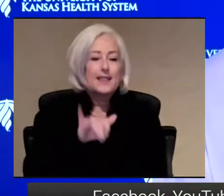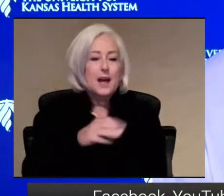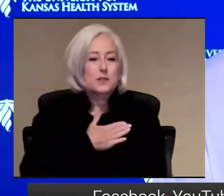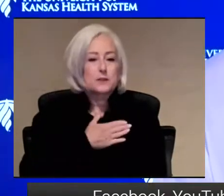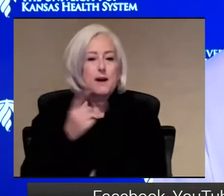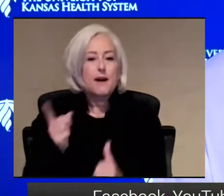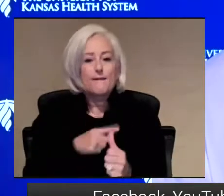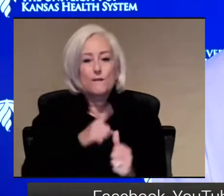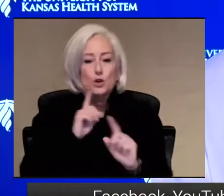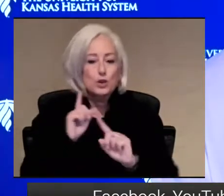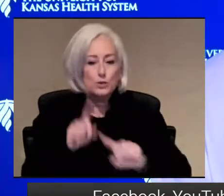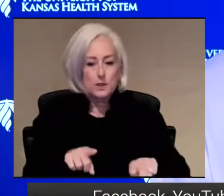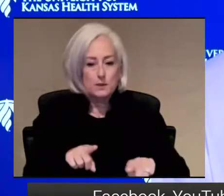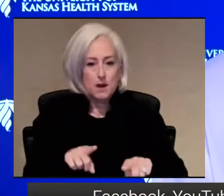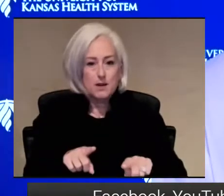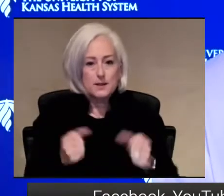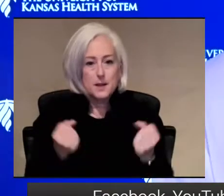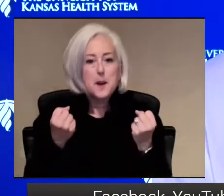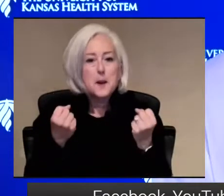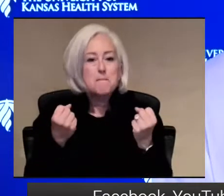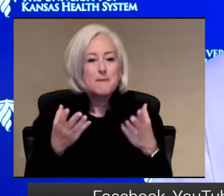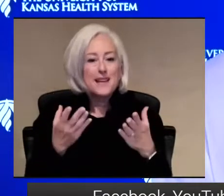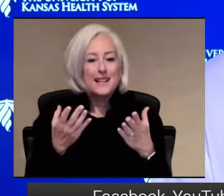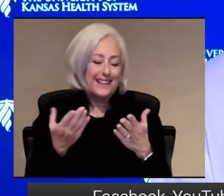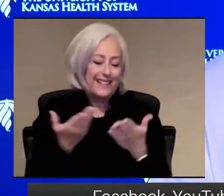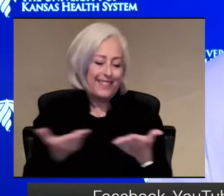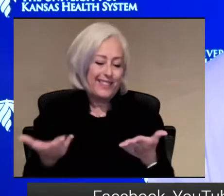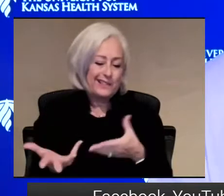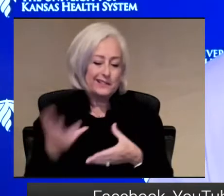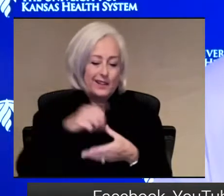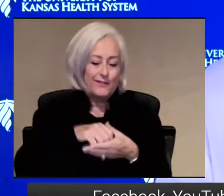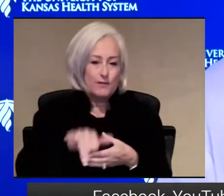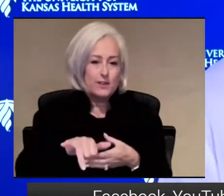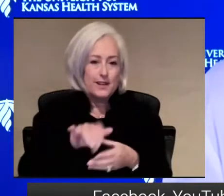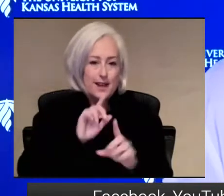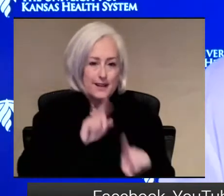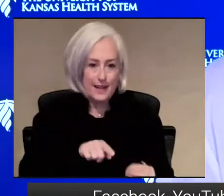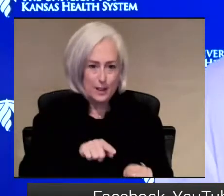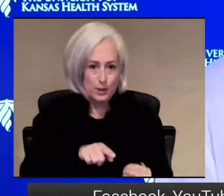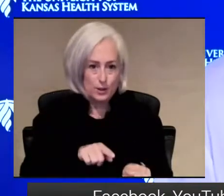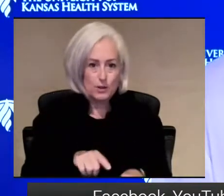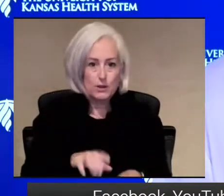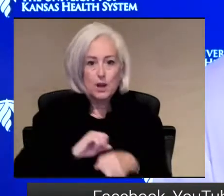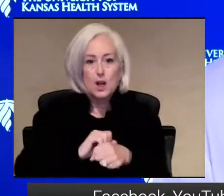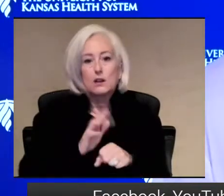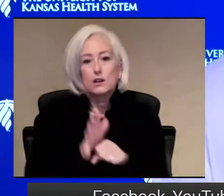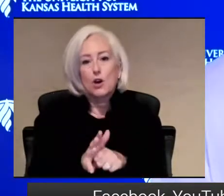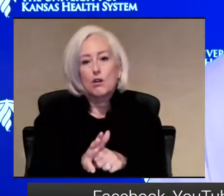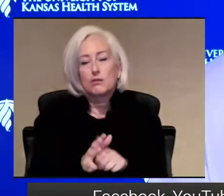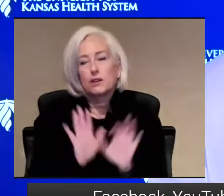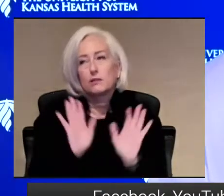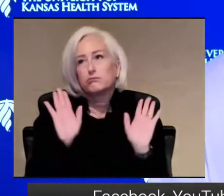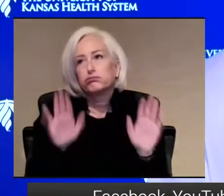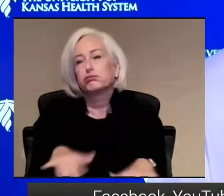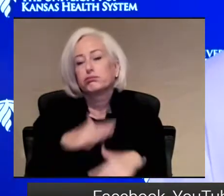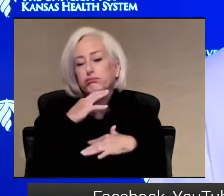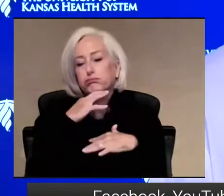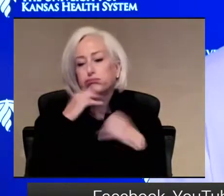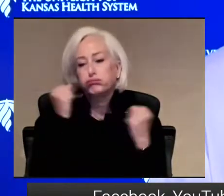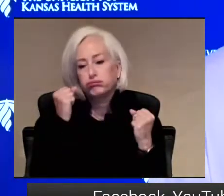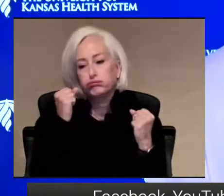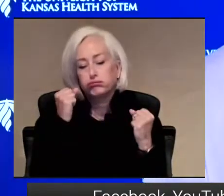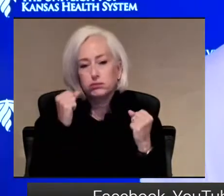It's probably multifactorial. I mean, I think there is COVID weariness syndrome. probably Cows. COVID vaccine weariness